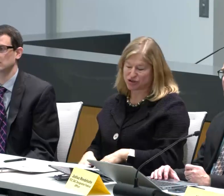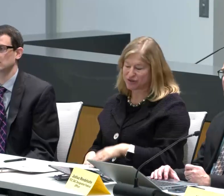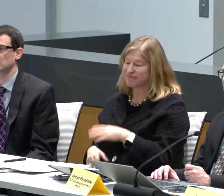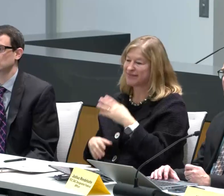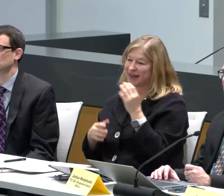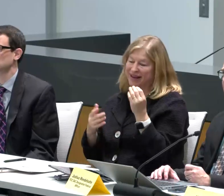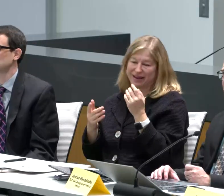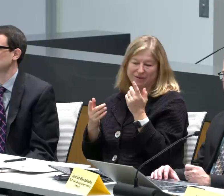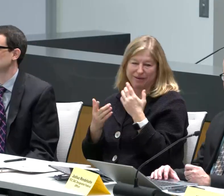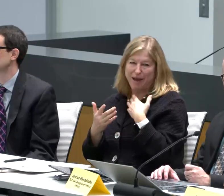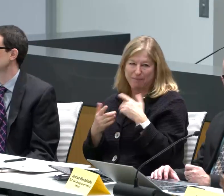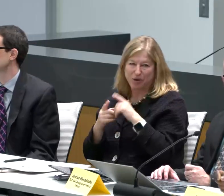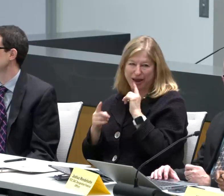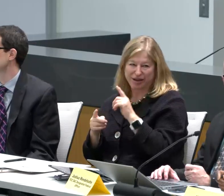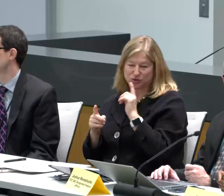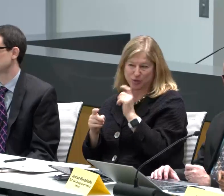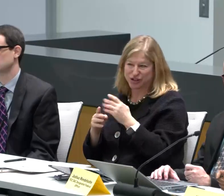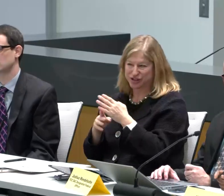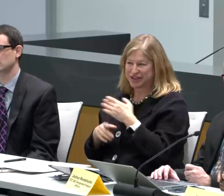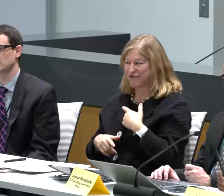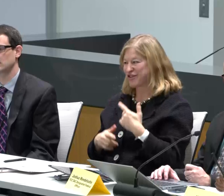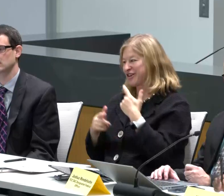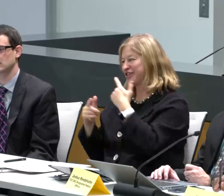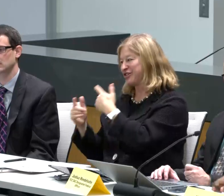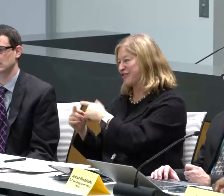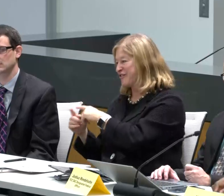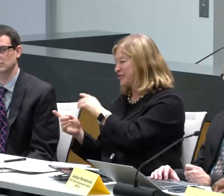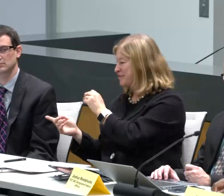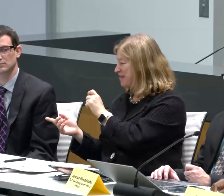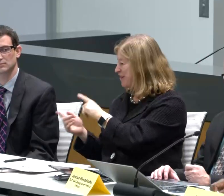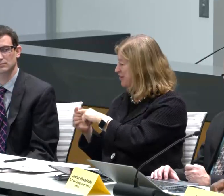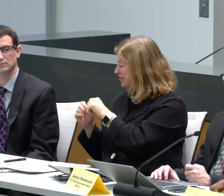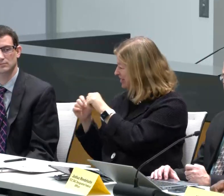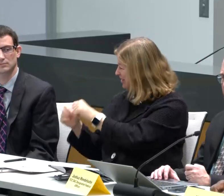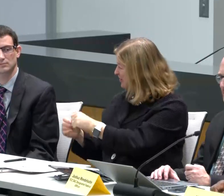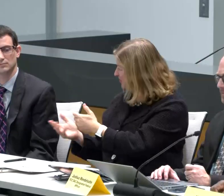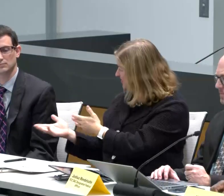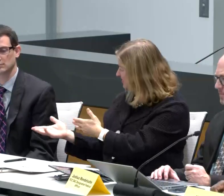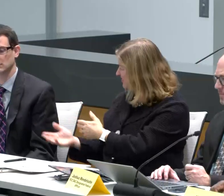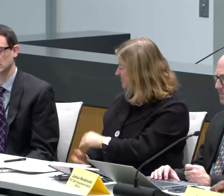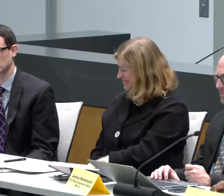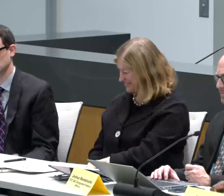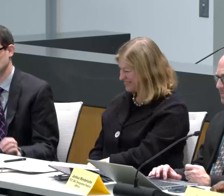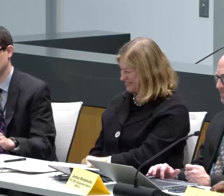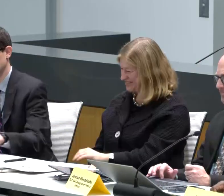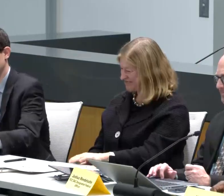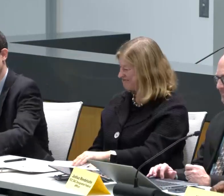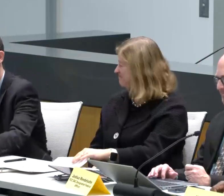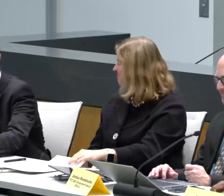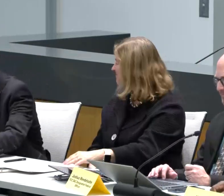information about all that was just shared. I'm also happy to answer questions after I turn it over to Michael.